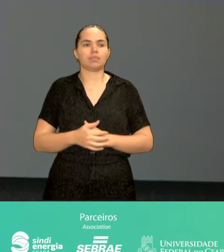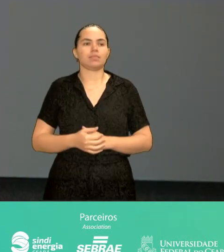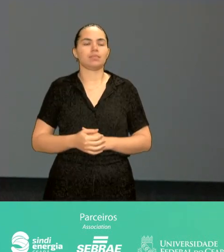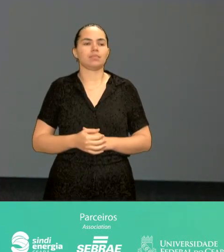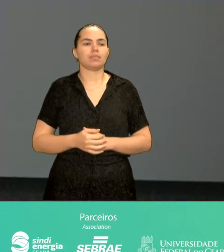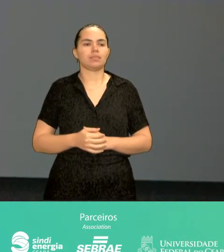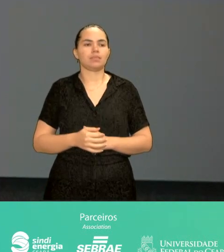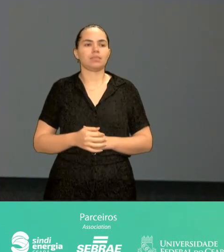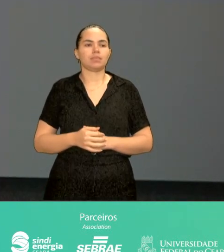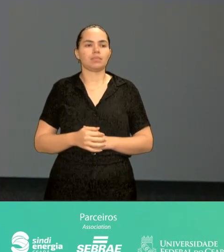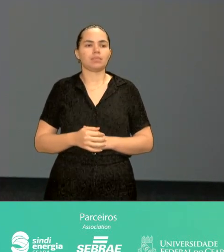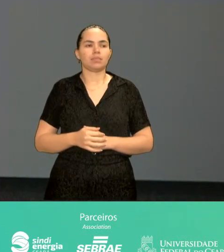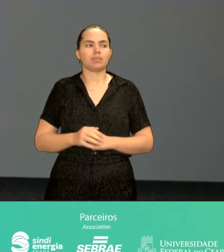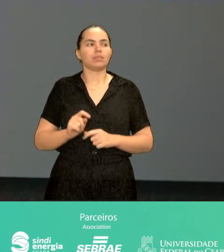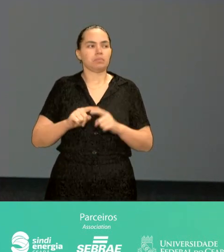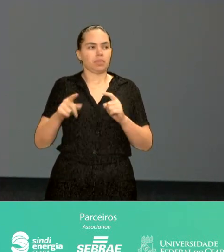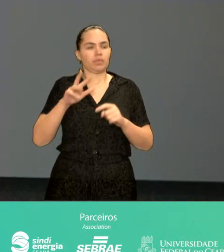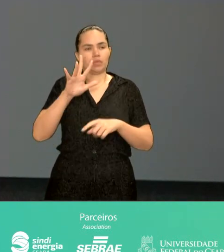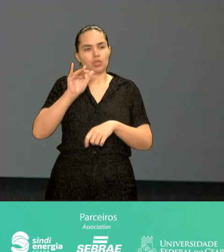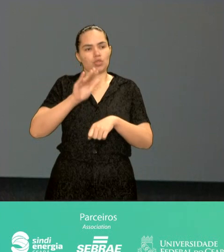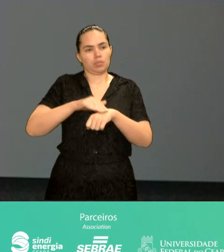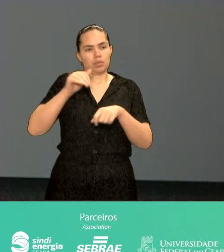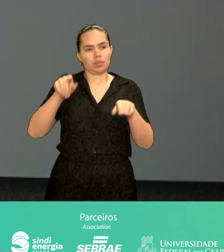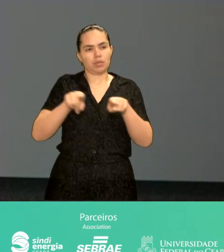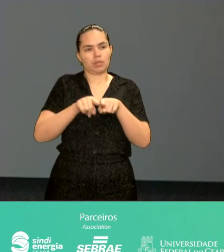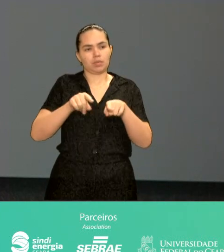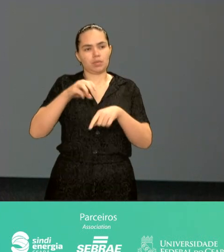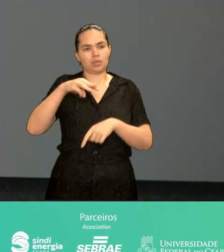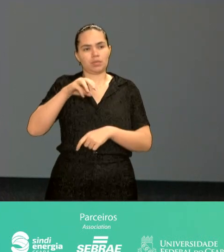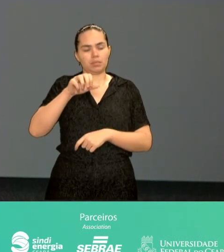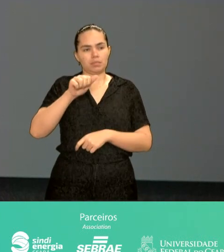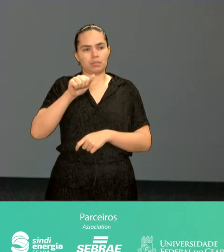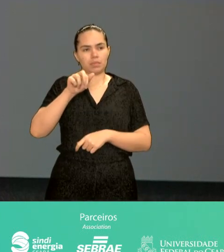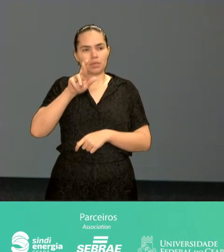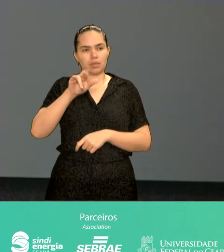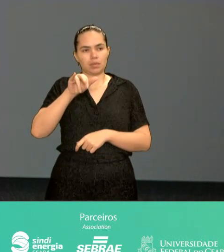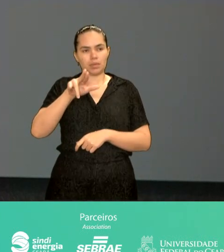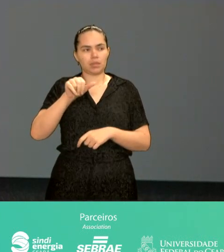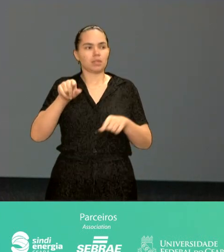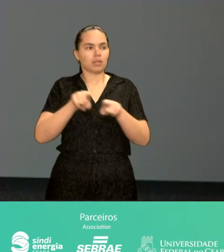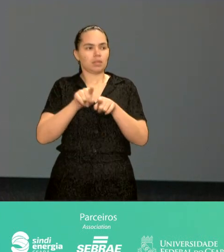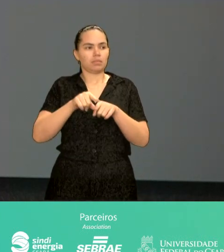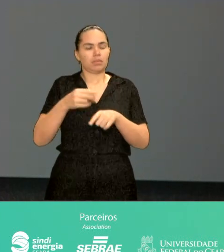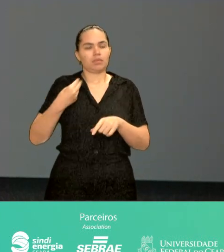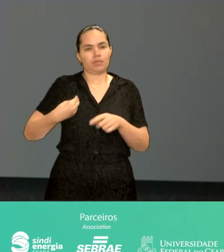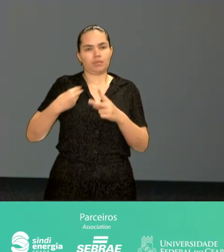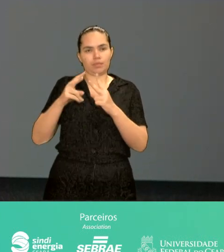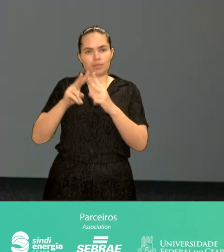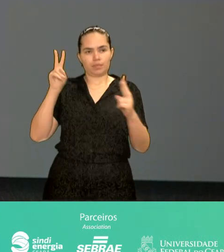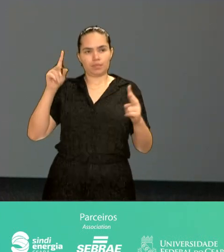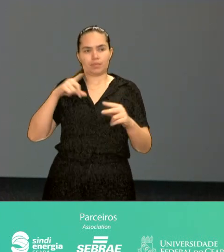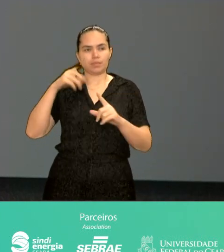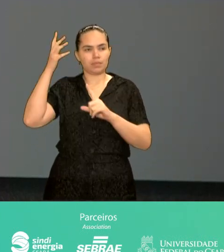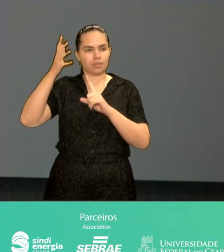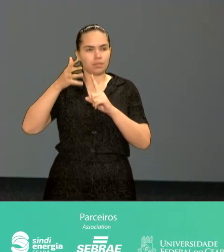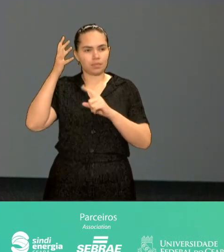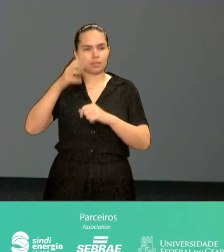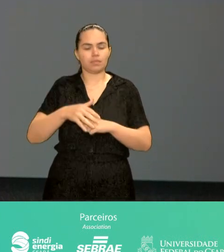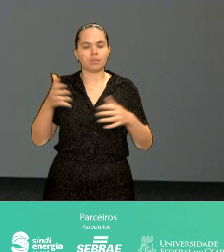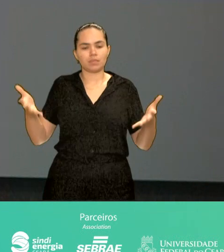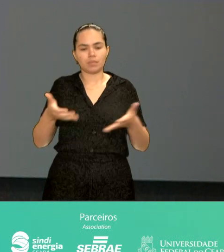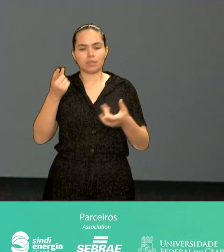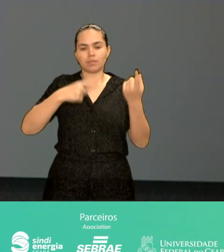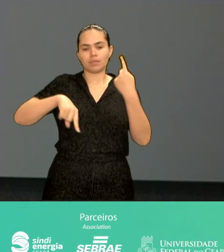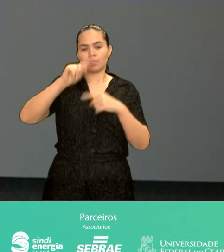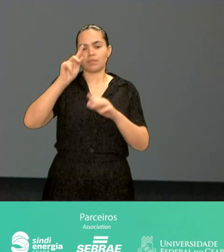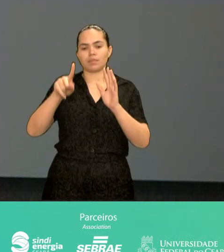Marina Mas Piva, that is vamos chamar, participating então, online a as well, Marina of Piva, the que lecture. também So está participando fostering online, com a green palestra Impulsionando a hydrogen Revolução